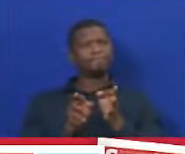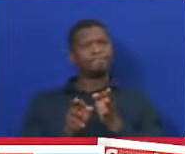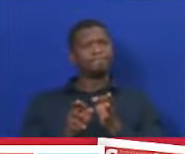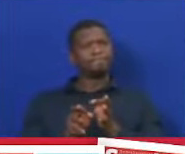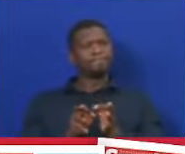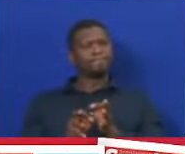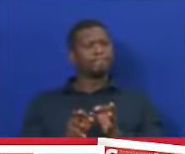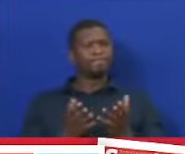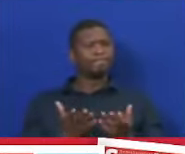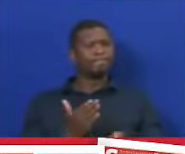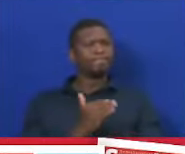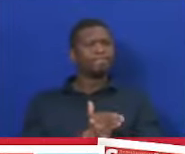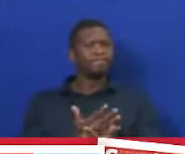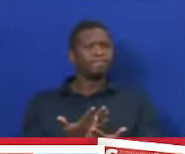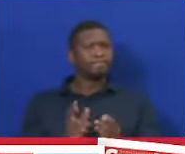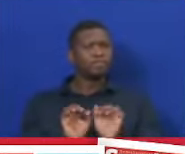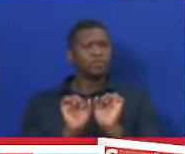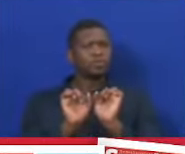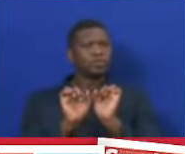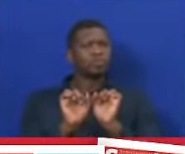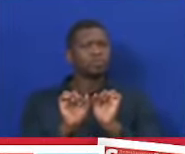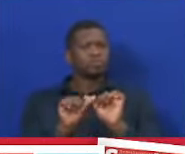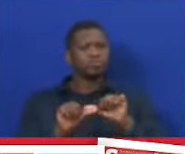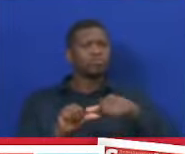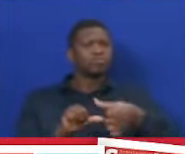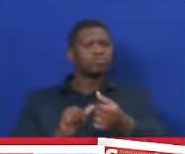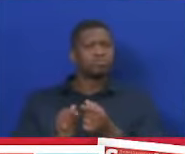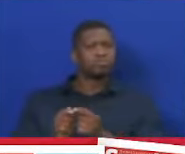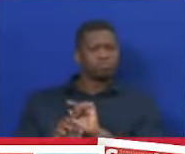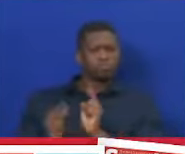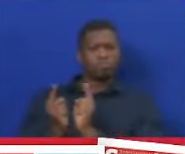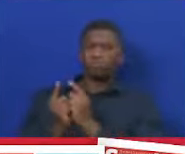your subsequent discussion with Mr. Madlanga.